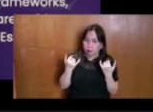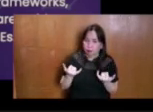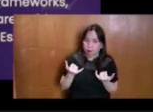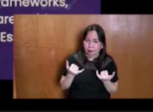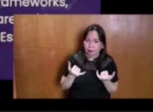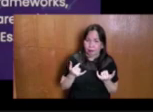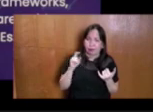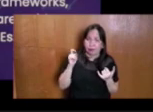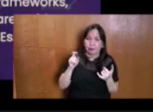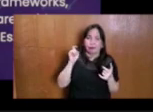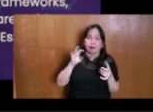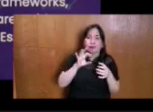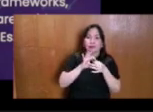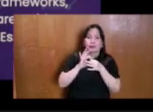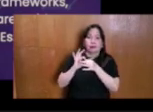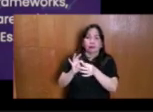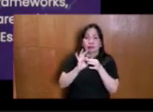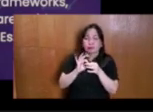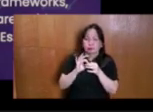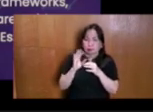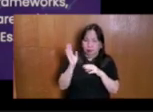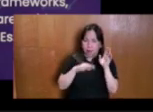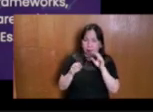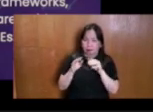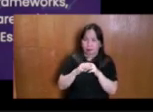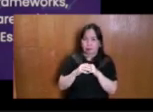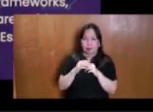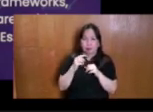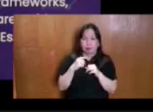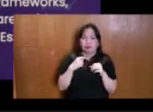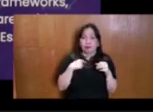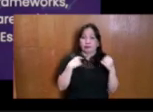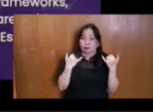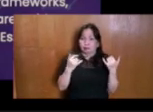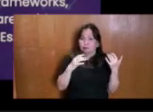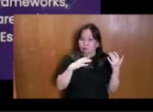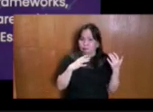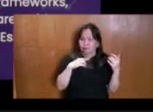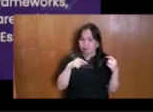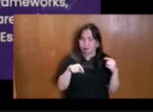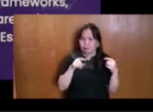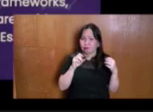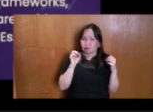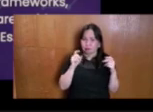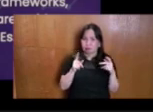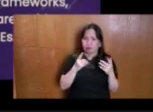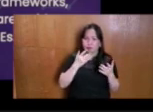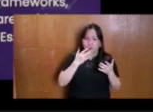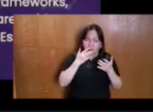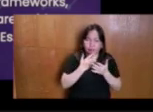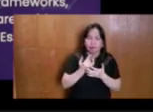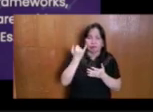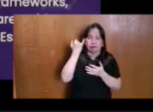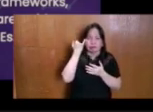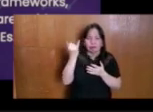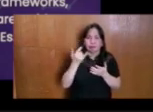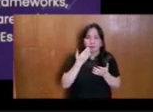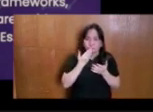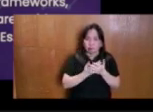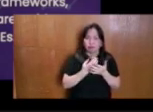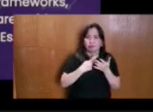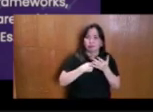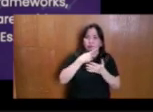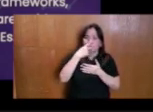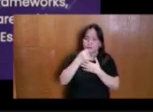a coordination problem. Because even as we have this, really good initiatives, they